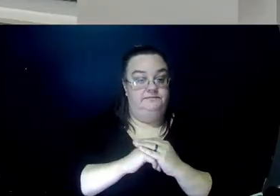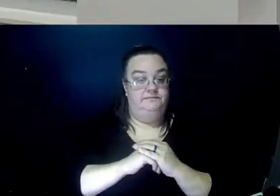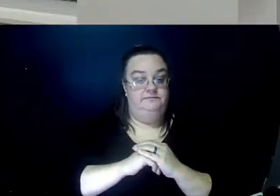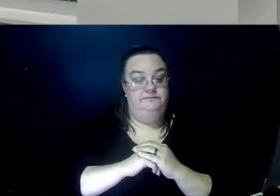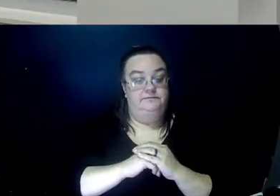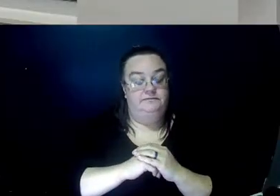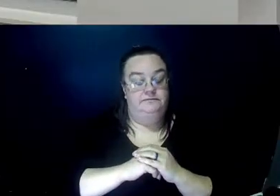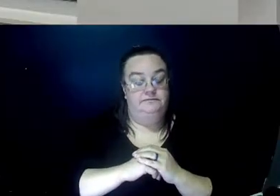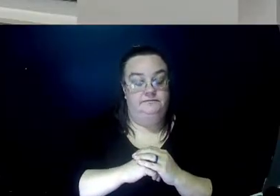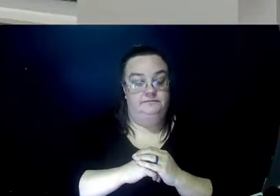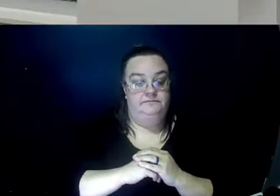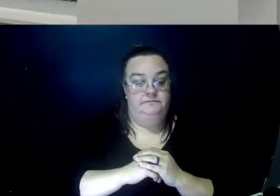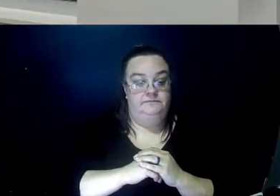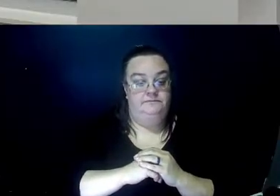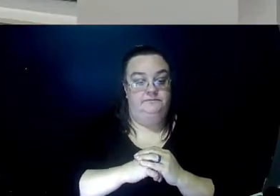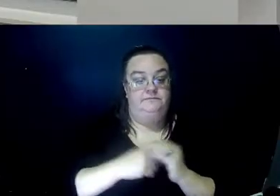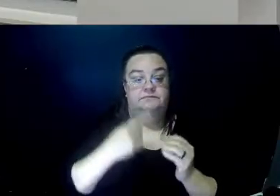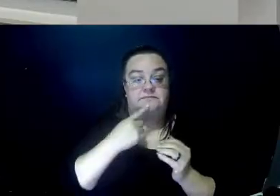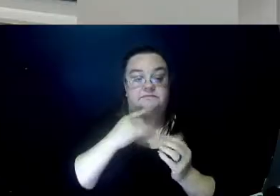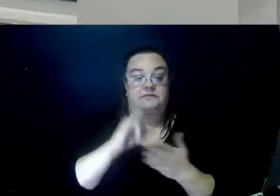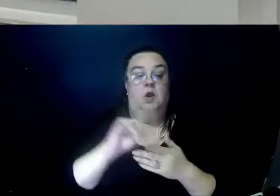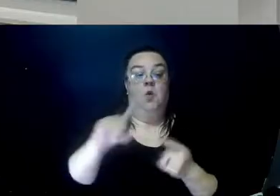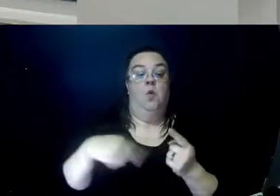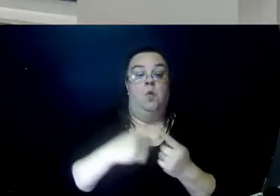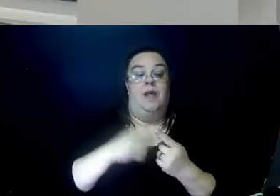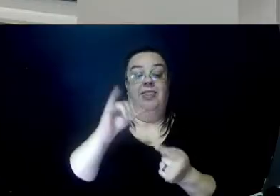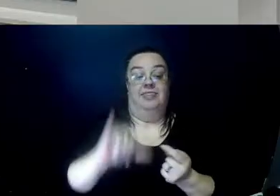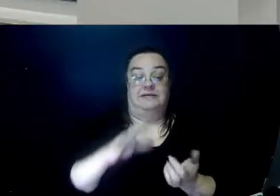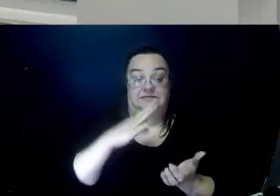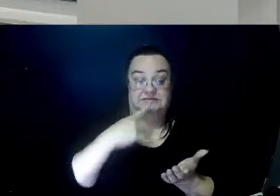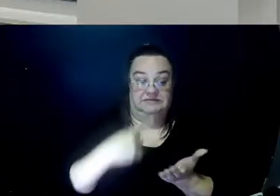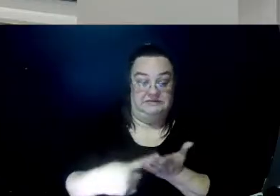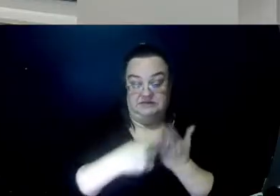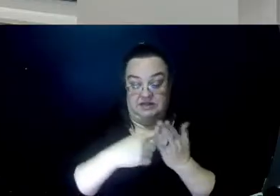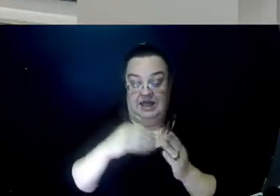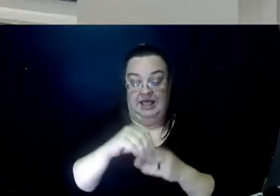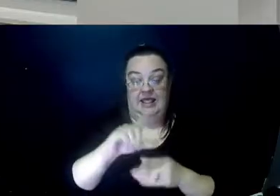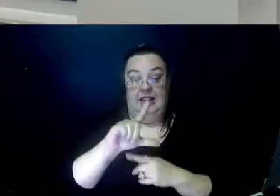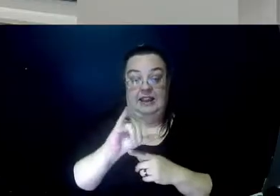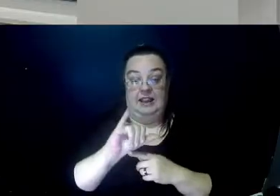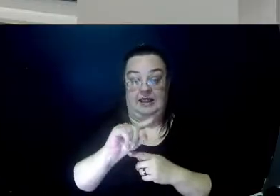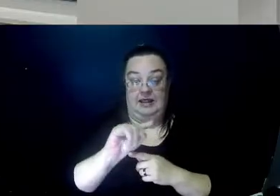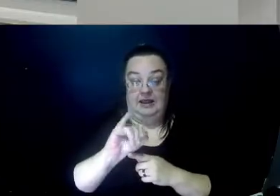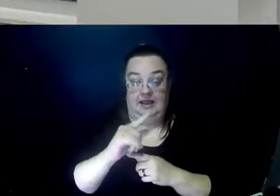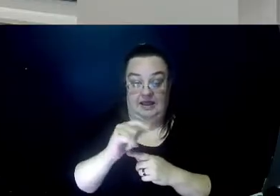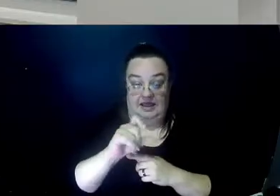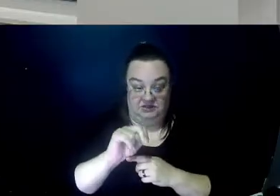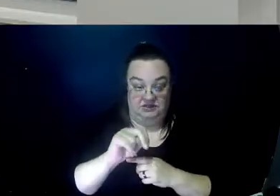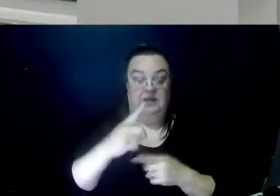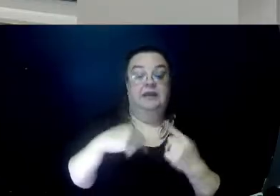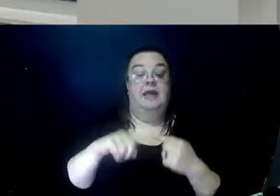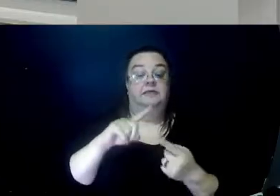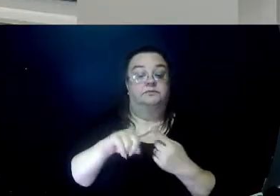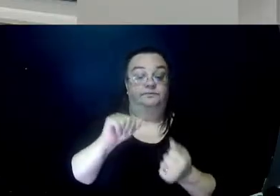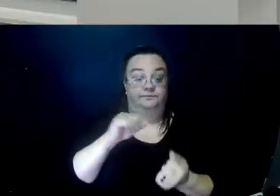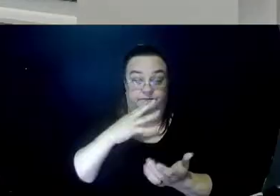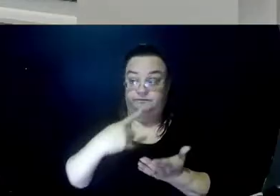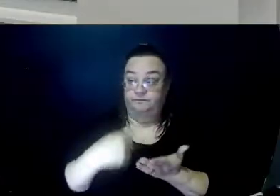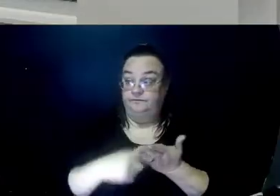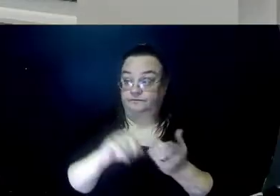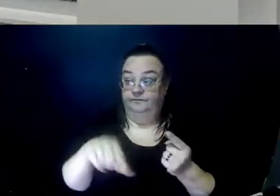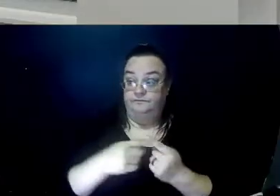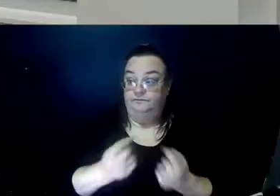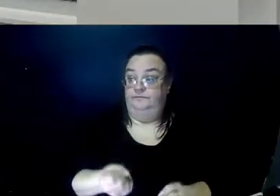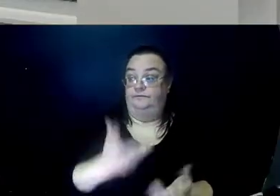when this discussion in the litigation came to a discussion about how